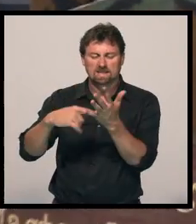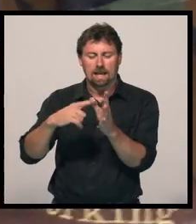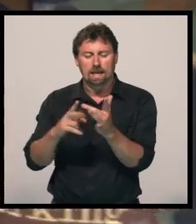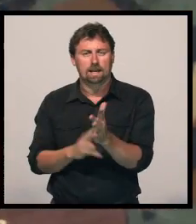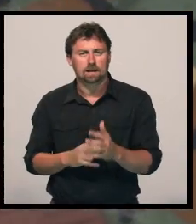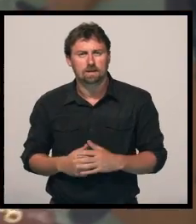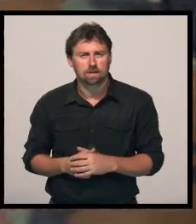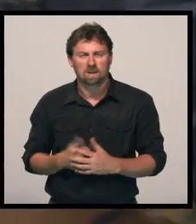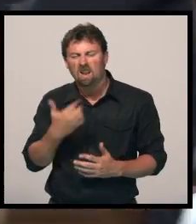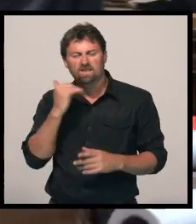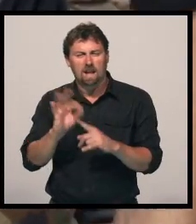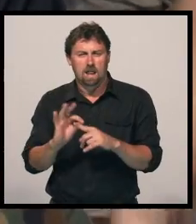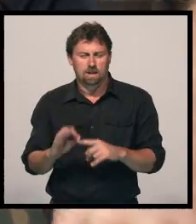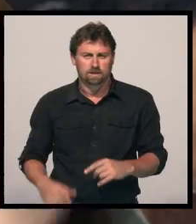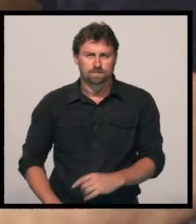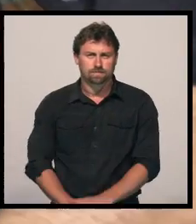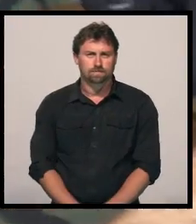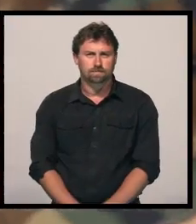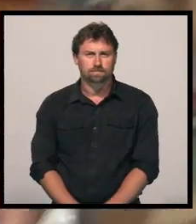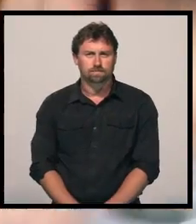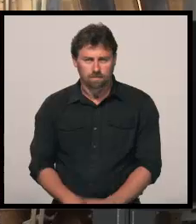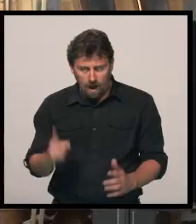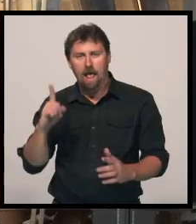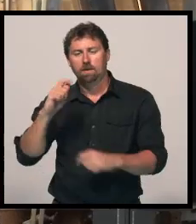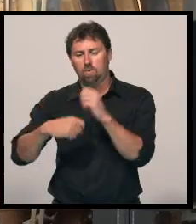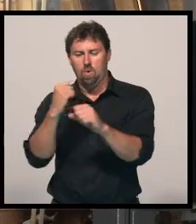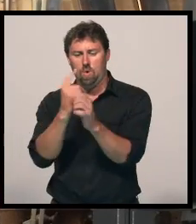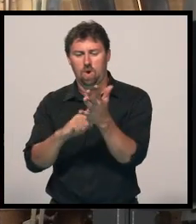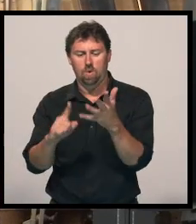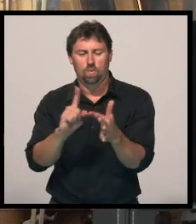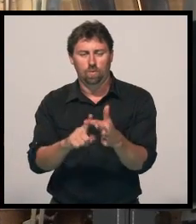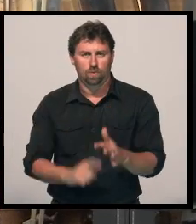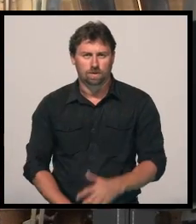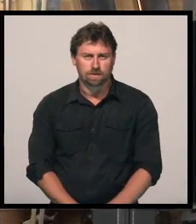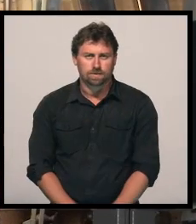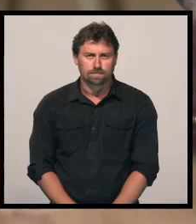to use and pleasant colour. Right, so let's just glue it up on the edges.